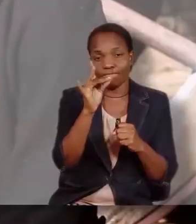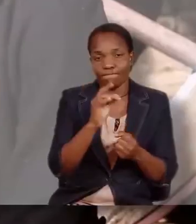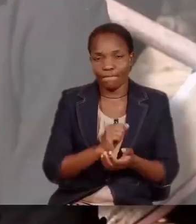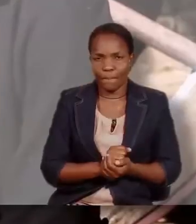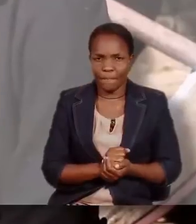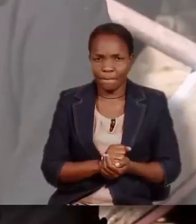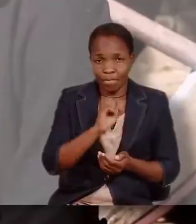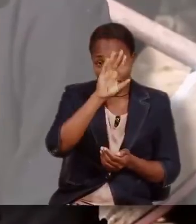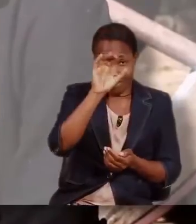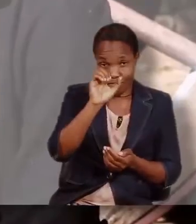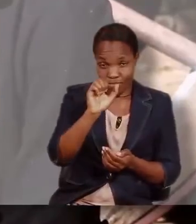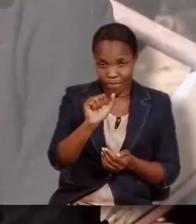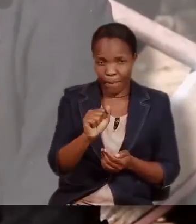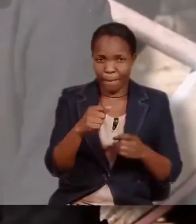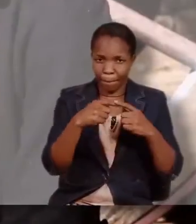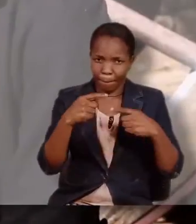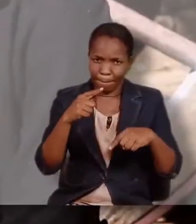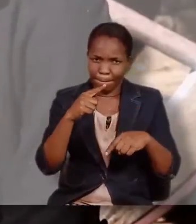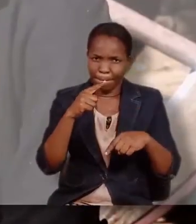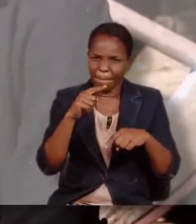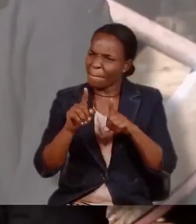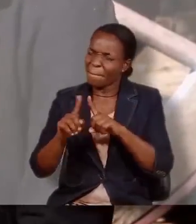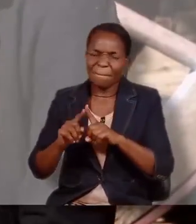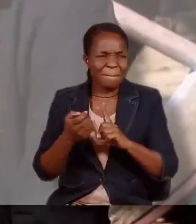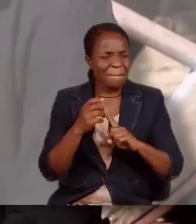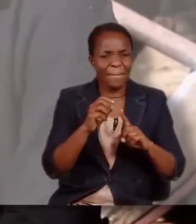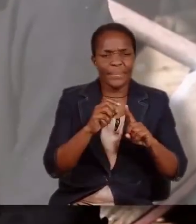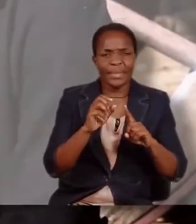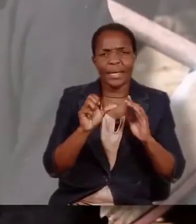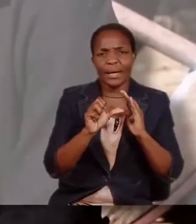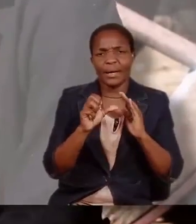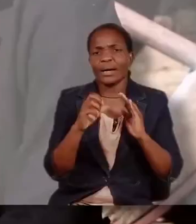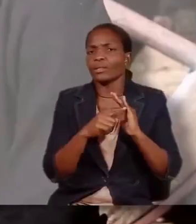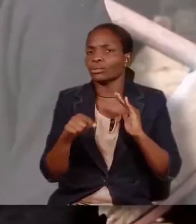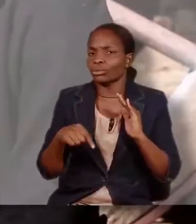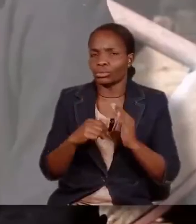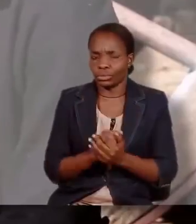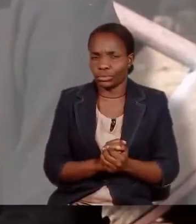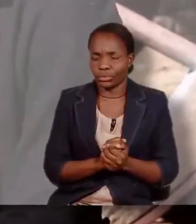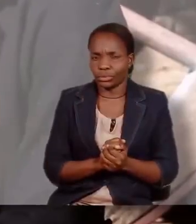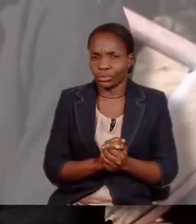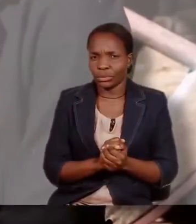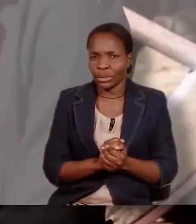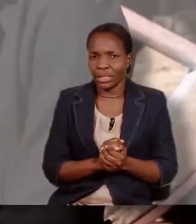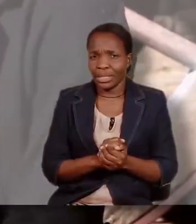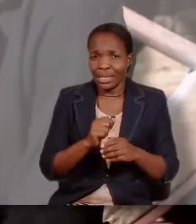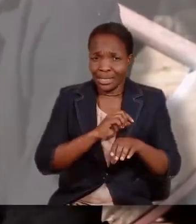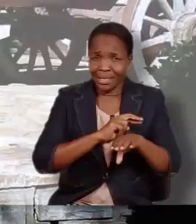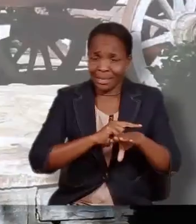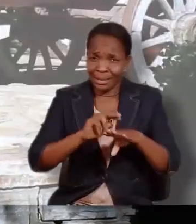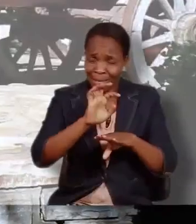was different from segregation and racial hatred in other countries by the systematic way in which the National Party formalized it through